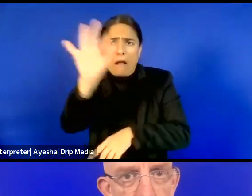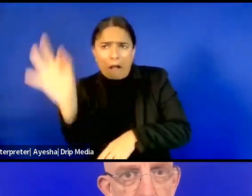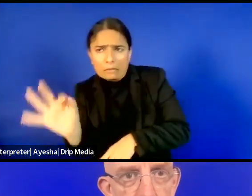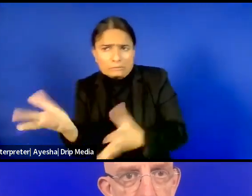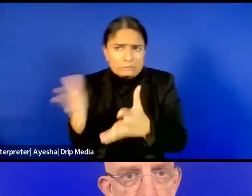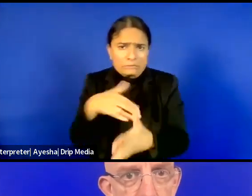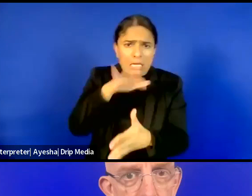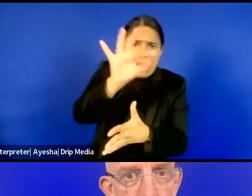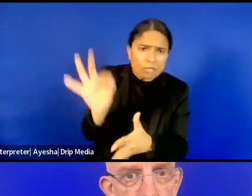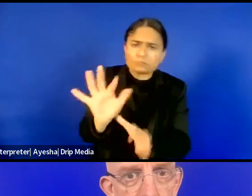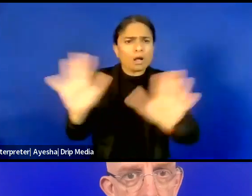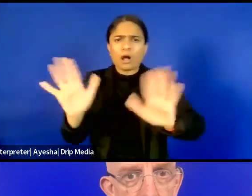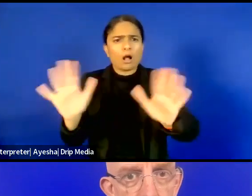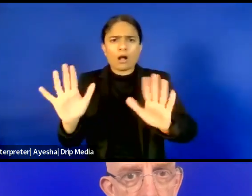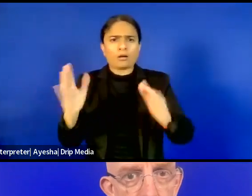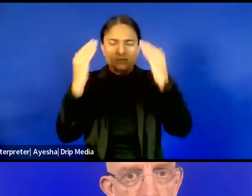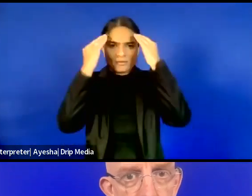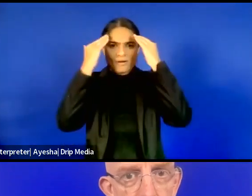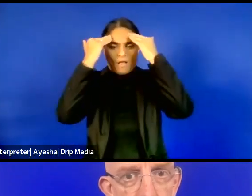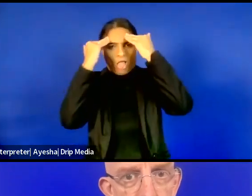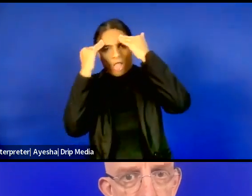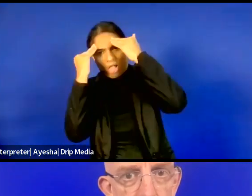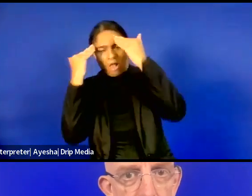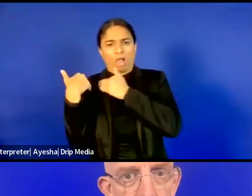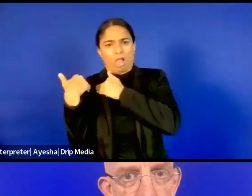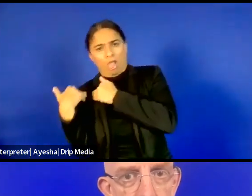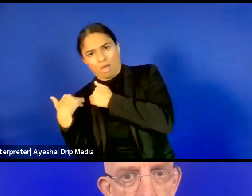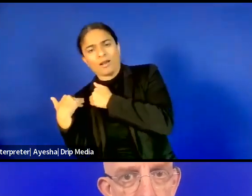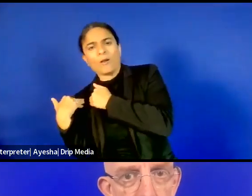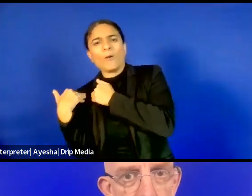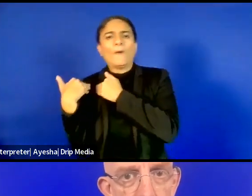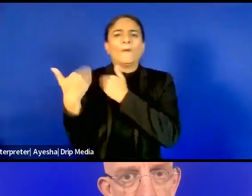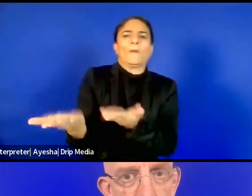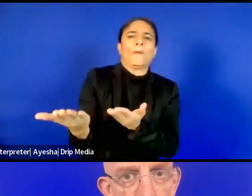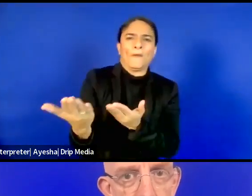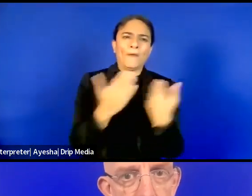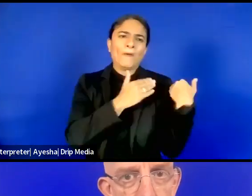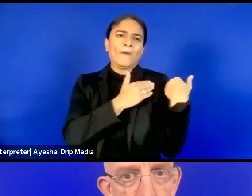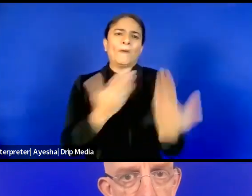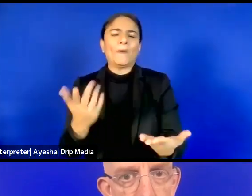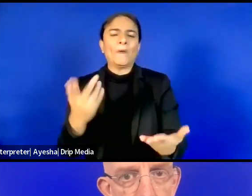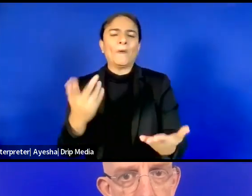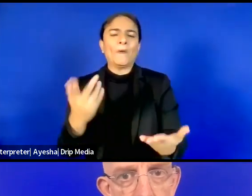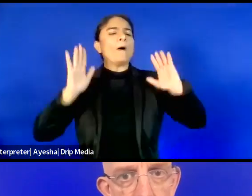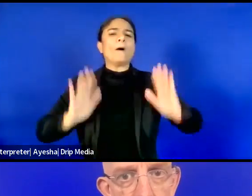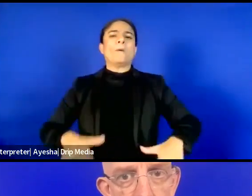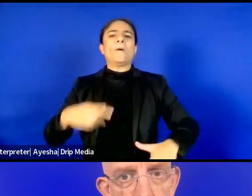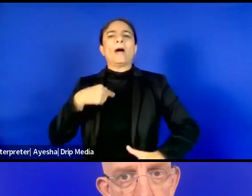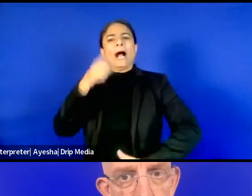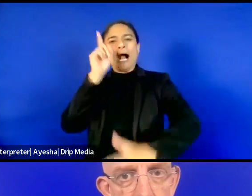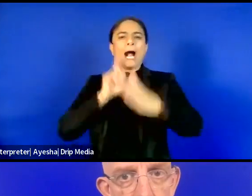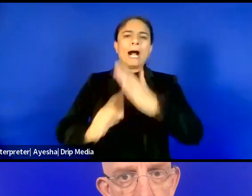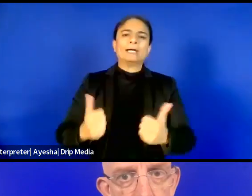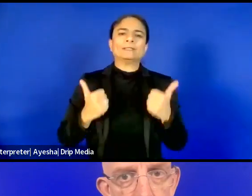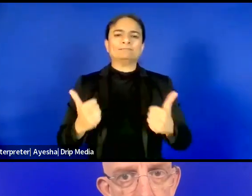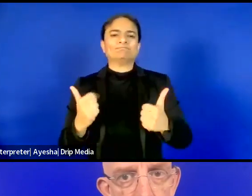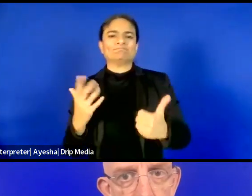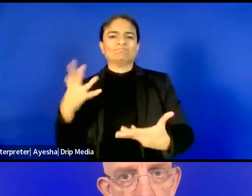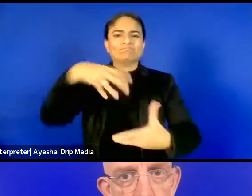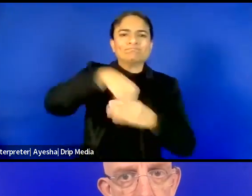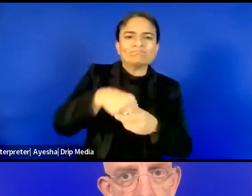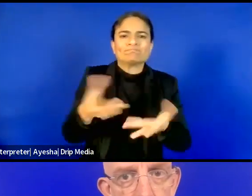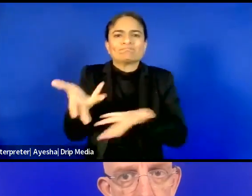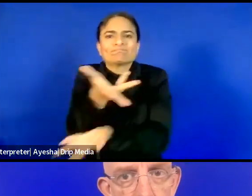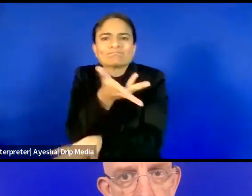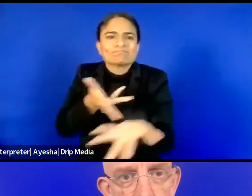think about whether and how I'll participate to being able to actually focus on the discussions that are going to happen in the room,